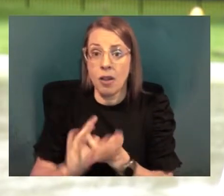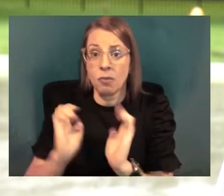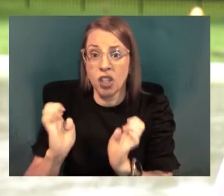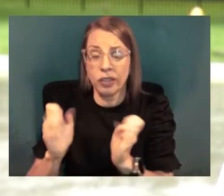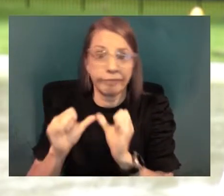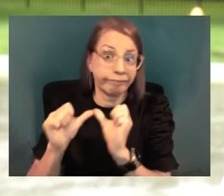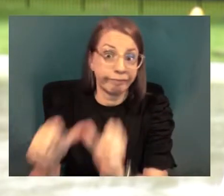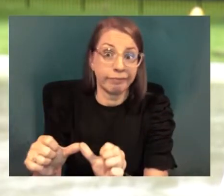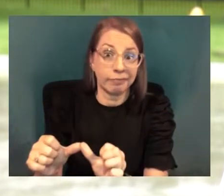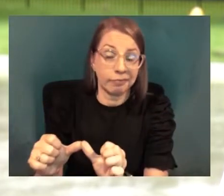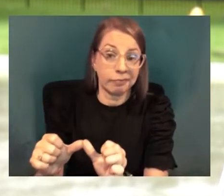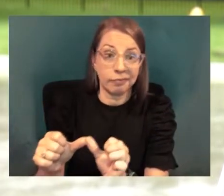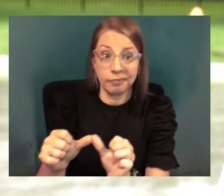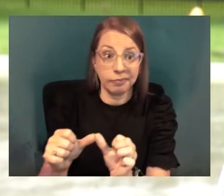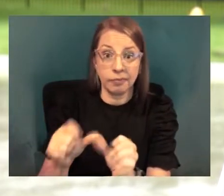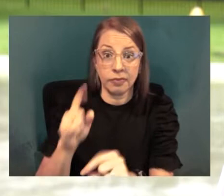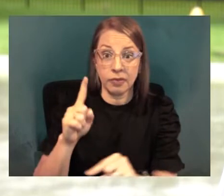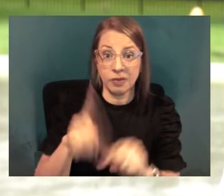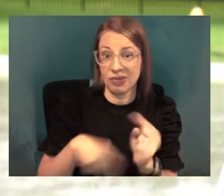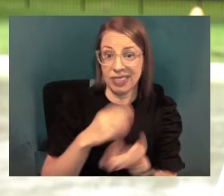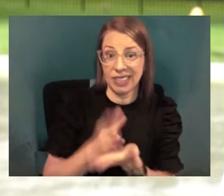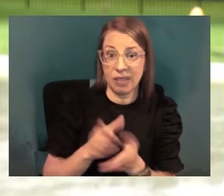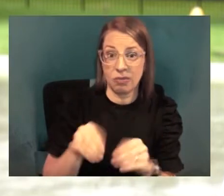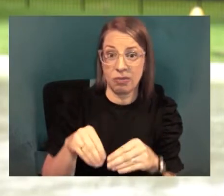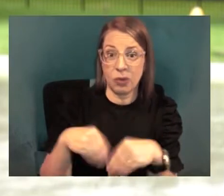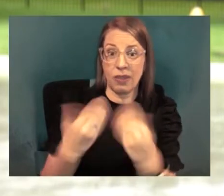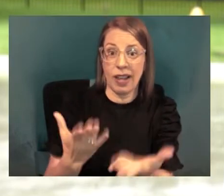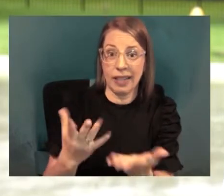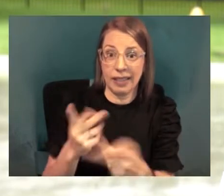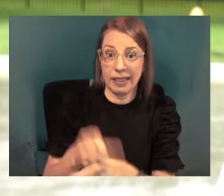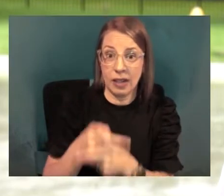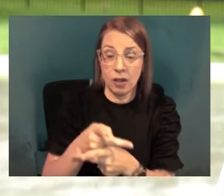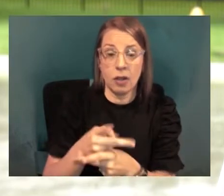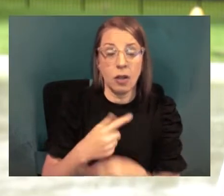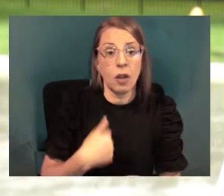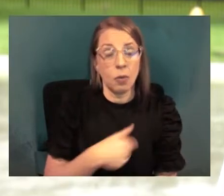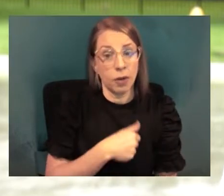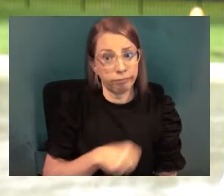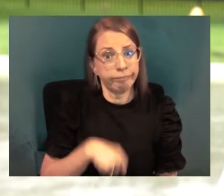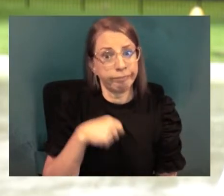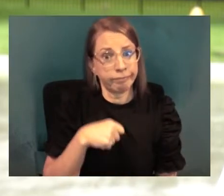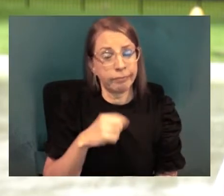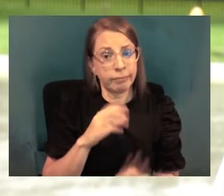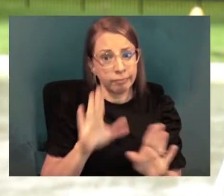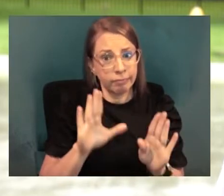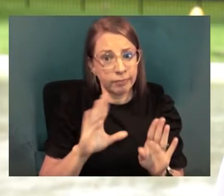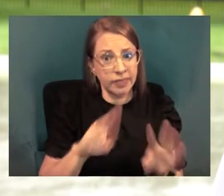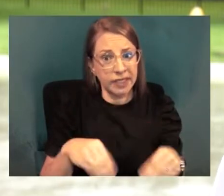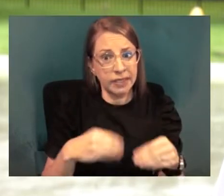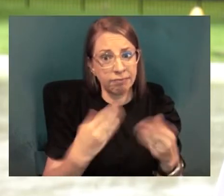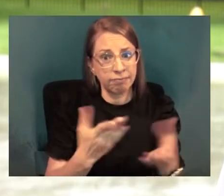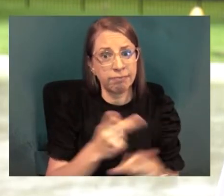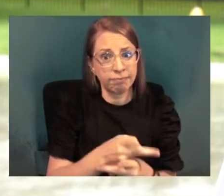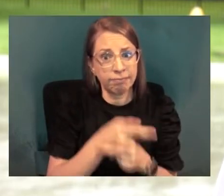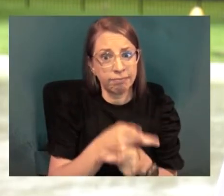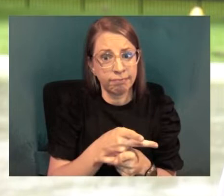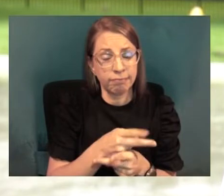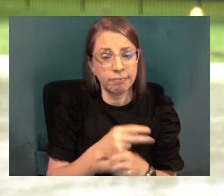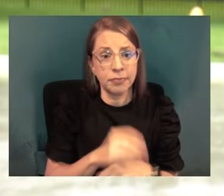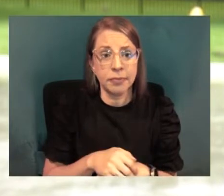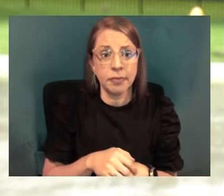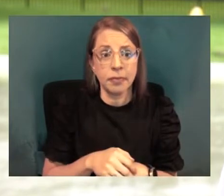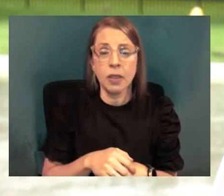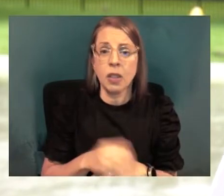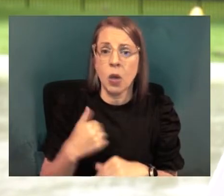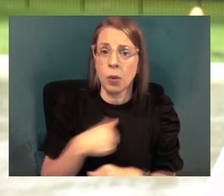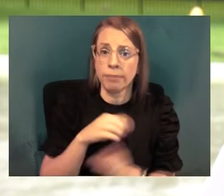We couldn't stop providing care. We're proud of the excellent care we provide. We had to keep doing that. So we came up with new ways